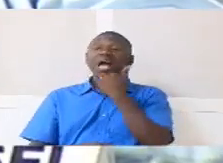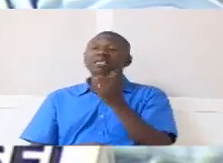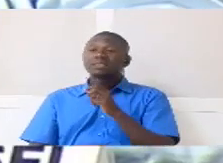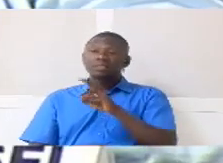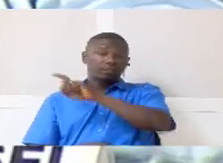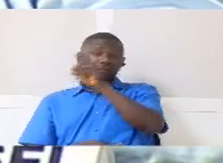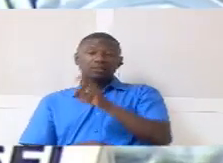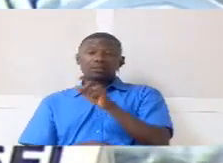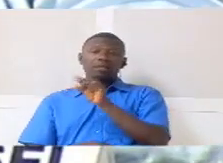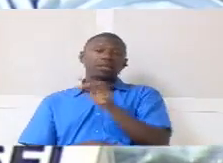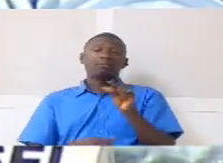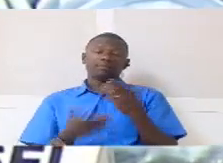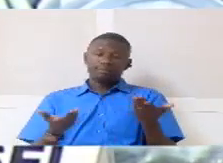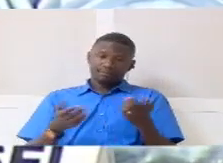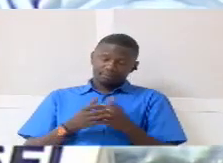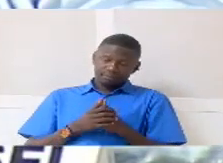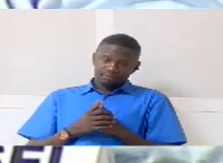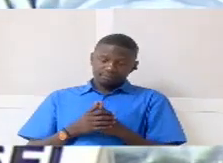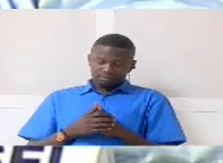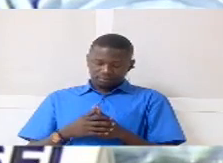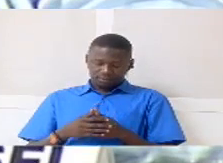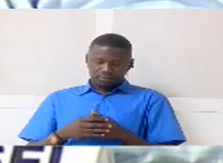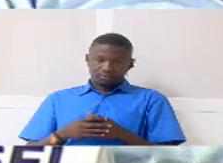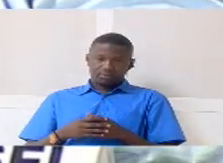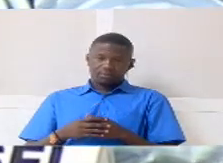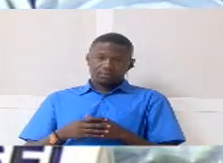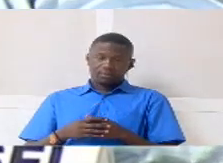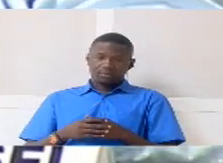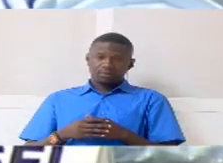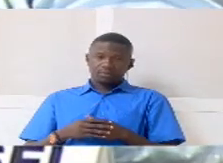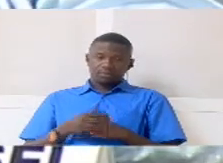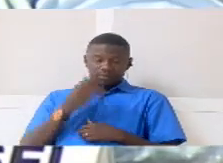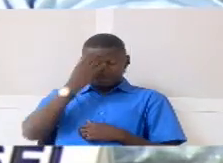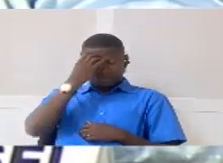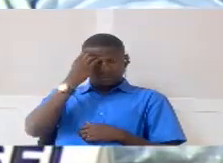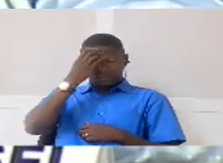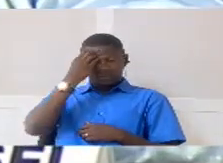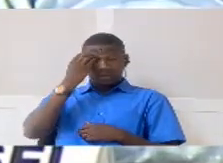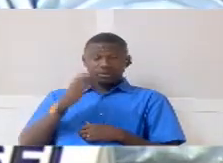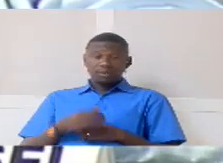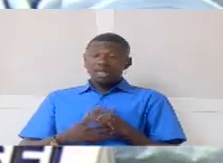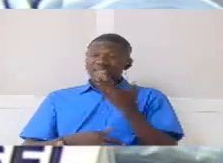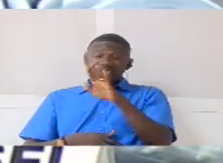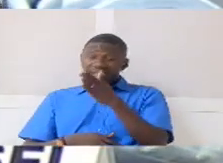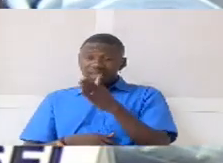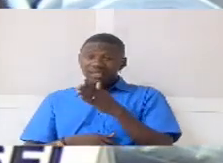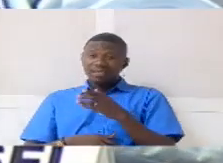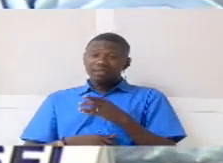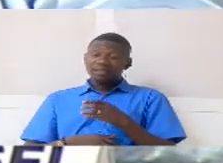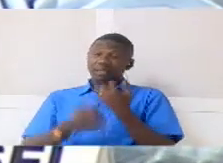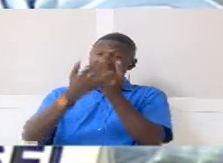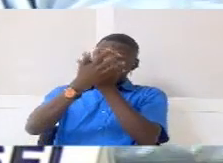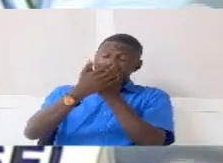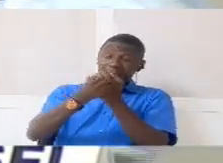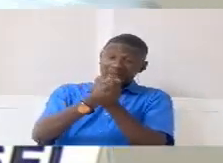Has any prison officer ever informed these people that you cannot just bring